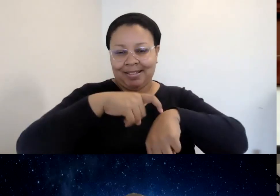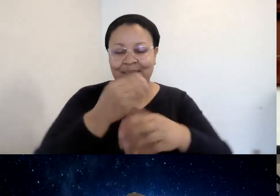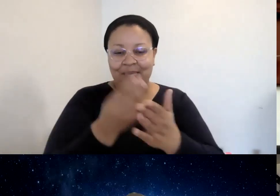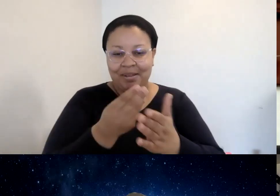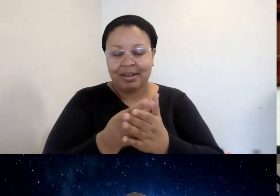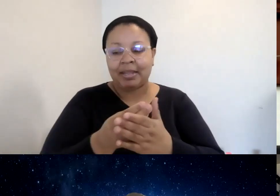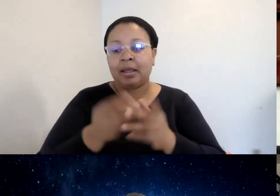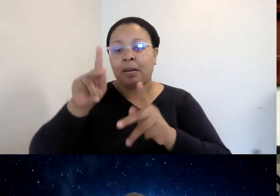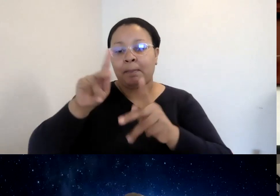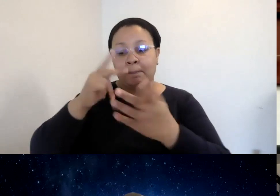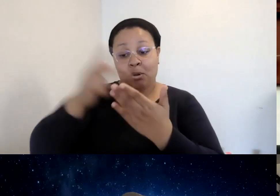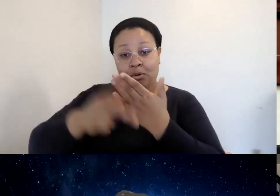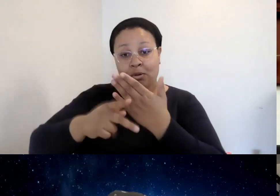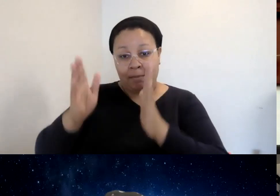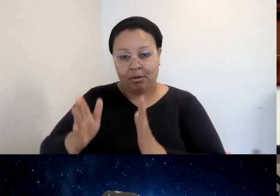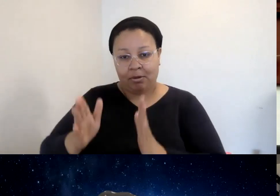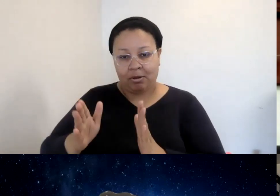do for you.